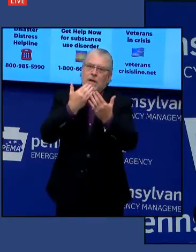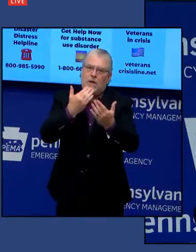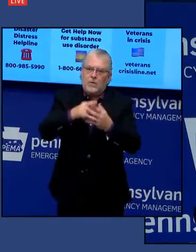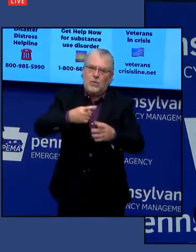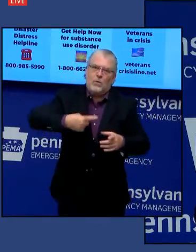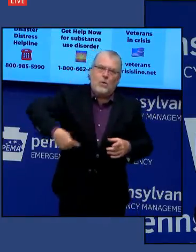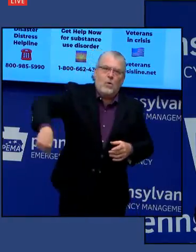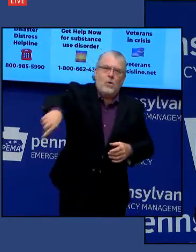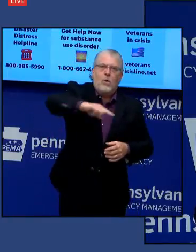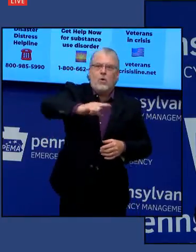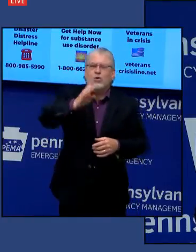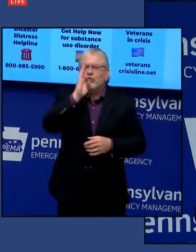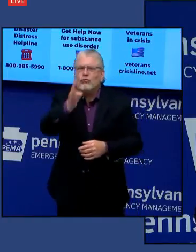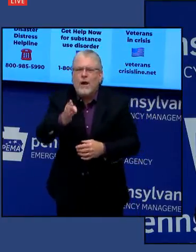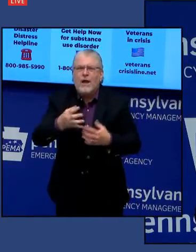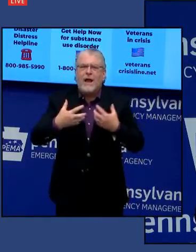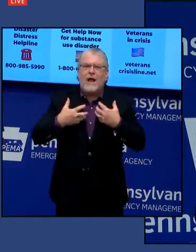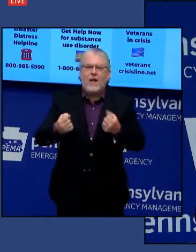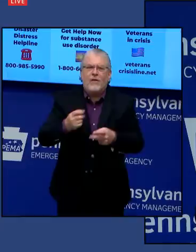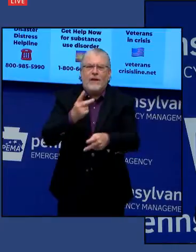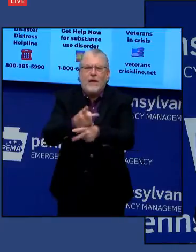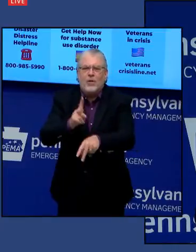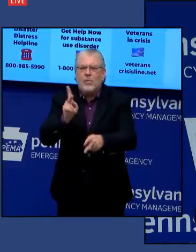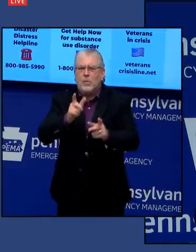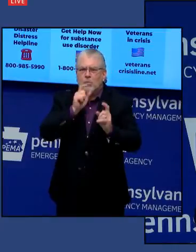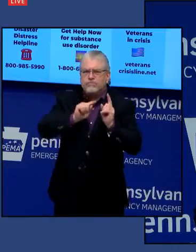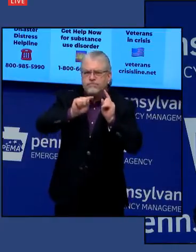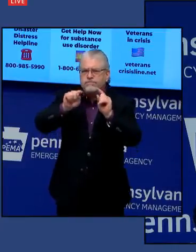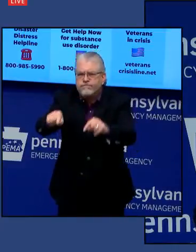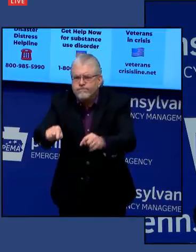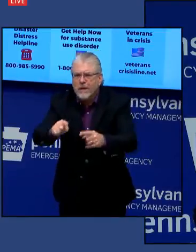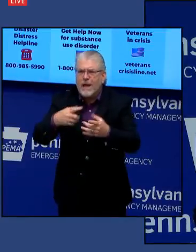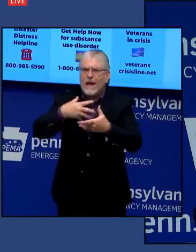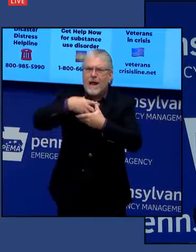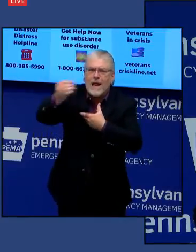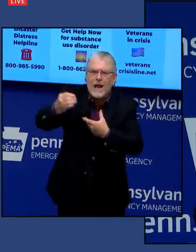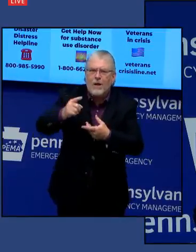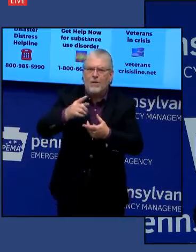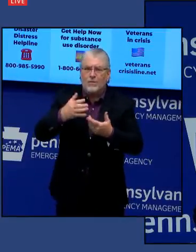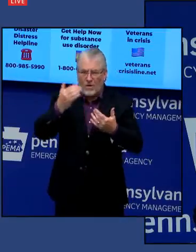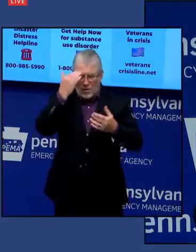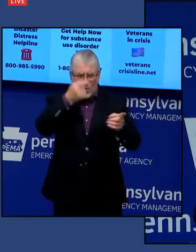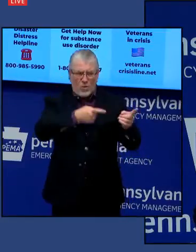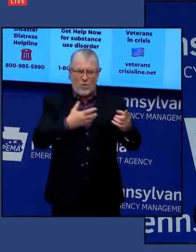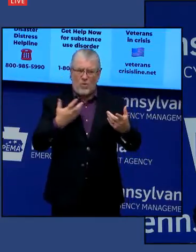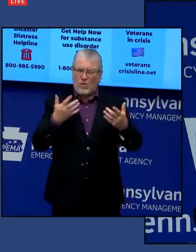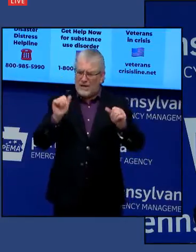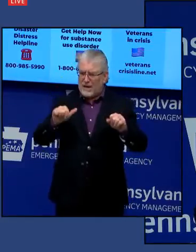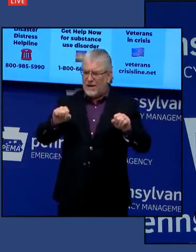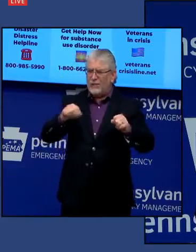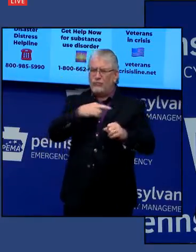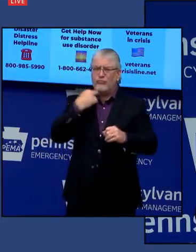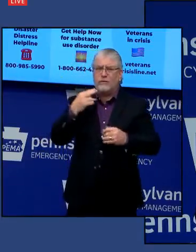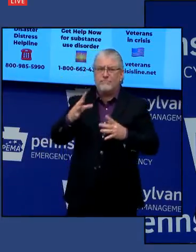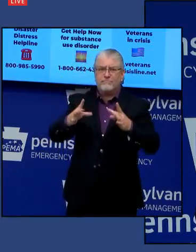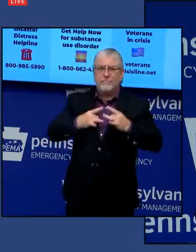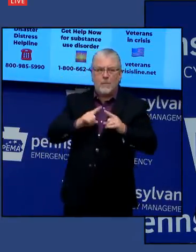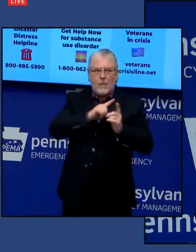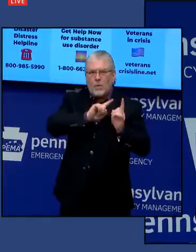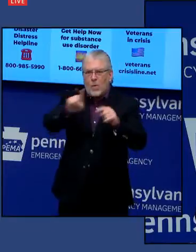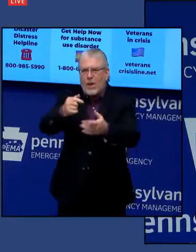to care for Pennsylvanians with intellectual disabilities or autism. Your hard